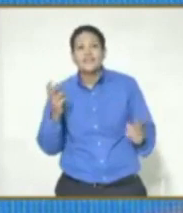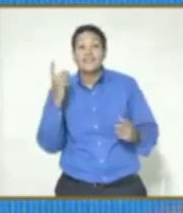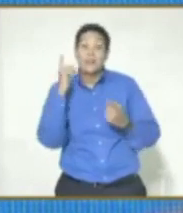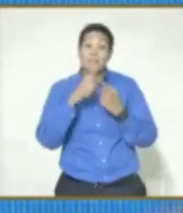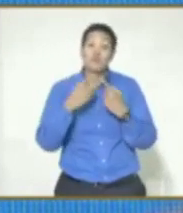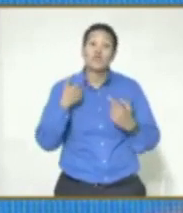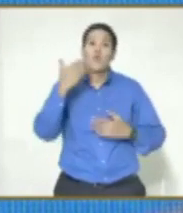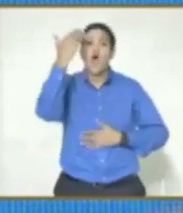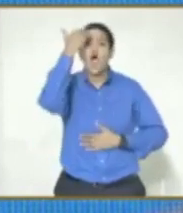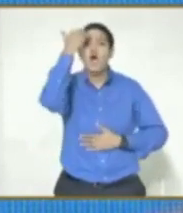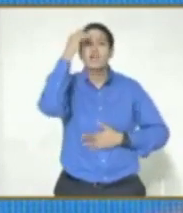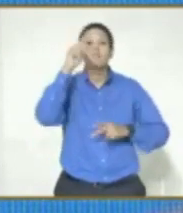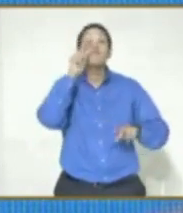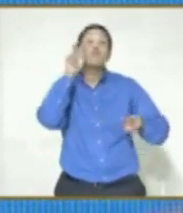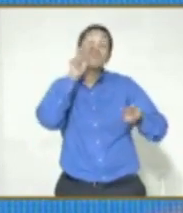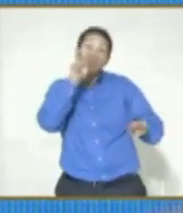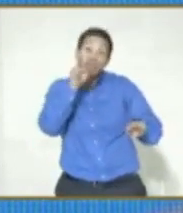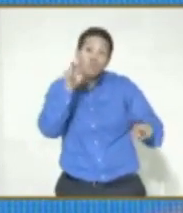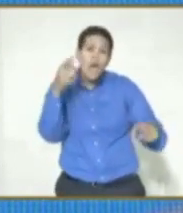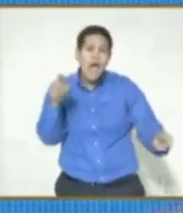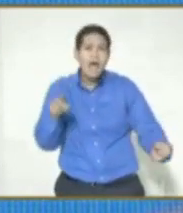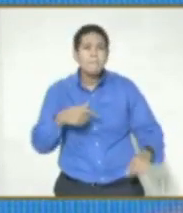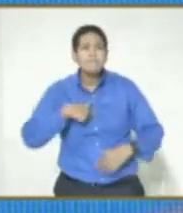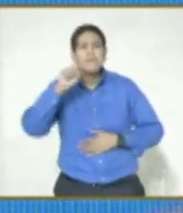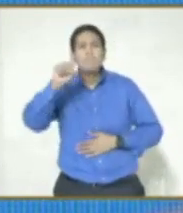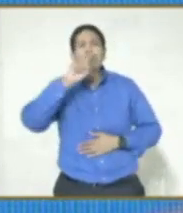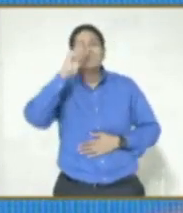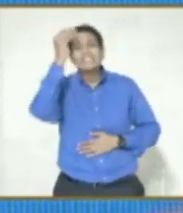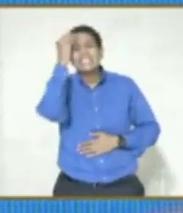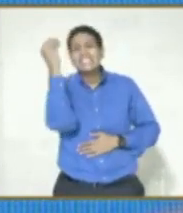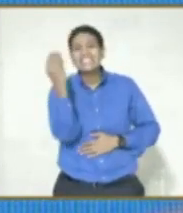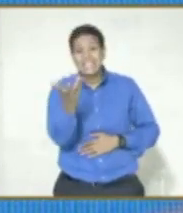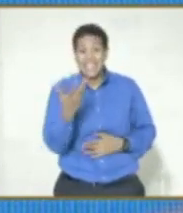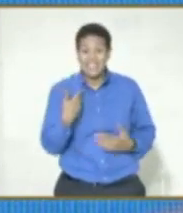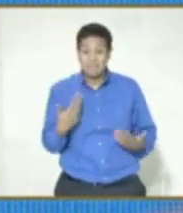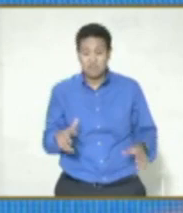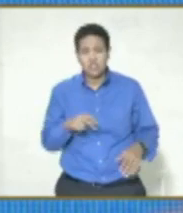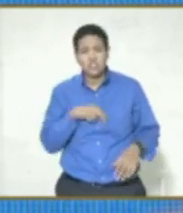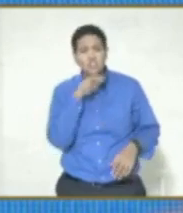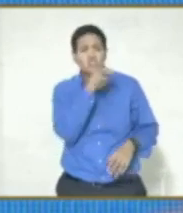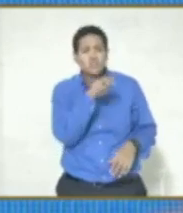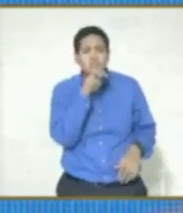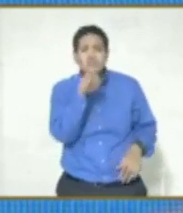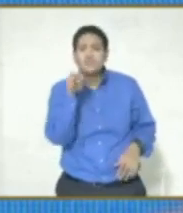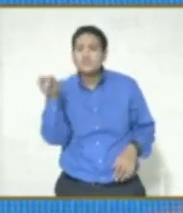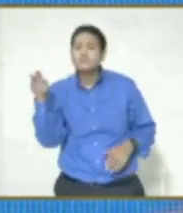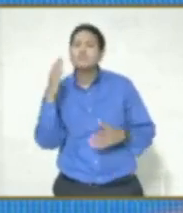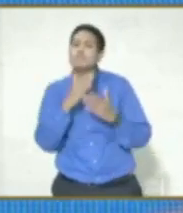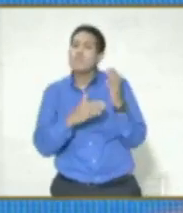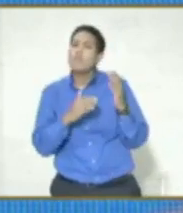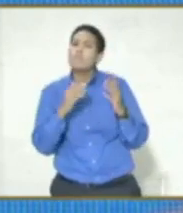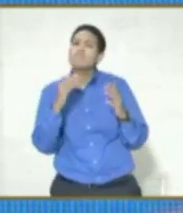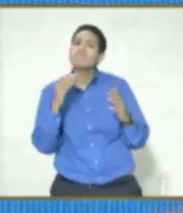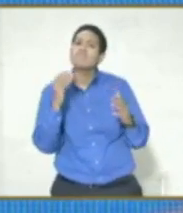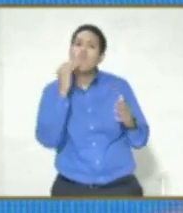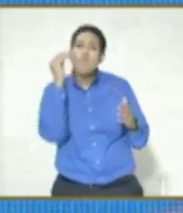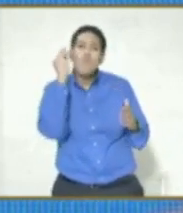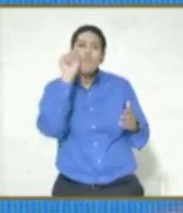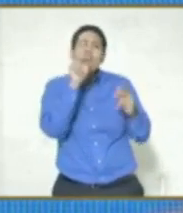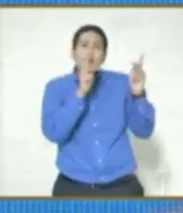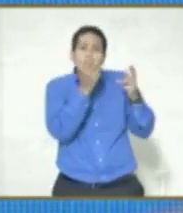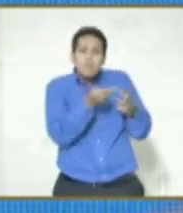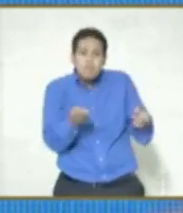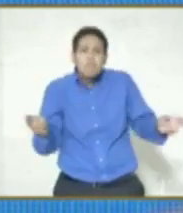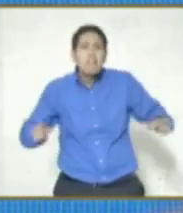want to acknowledge the viewers. I must say that having visited some of the infirmaries and the